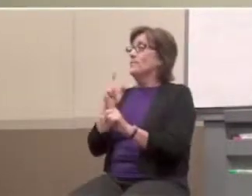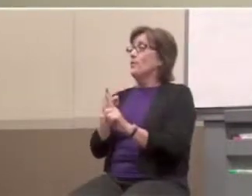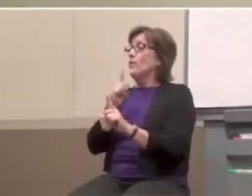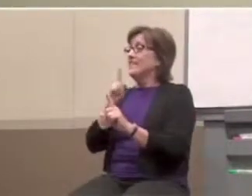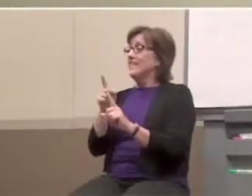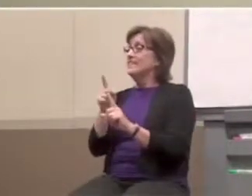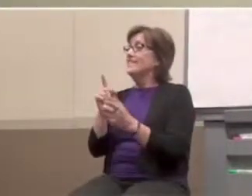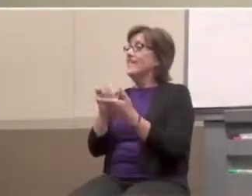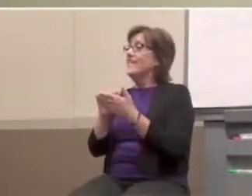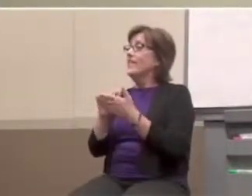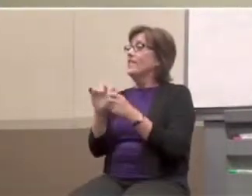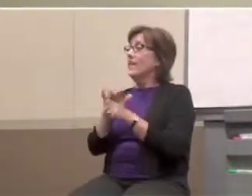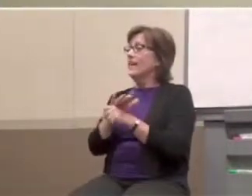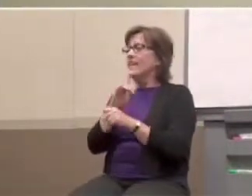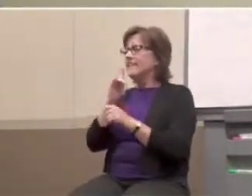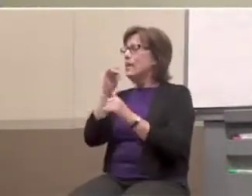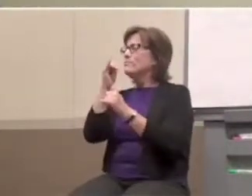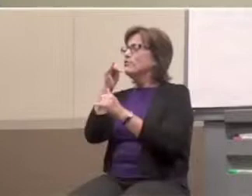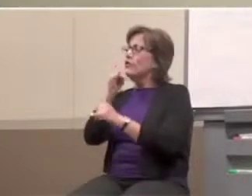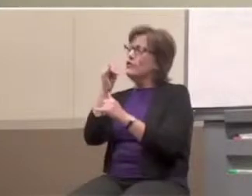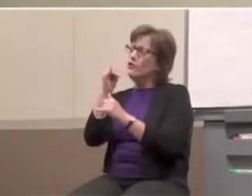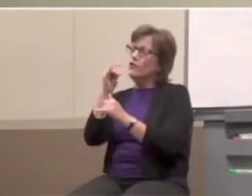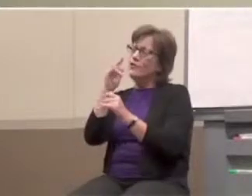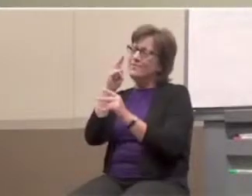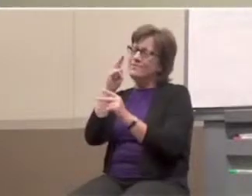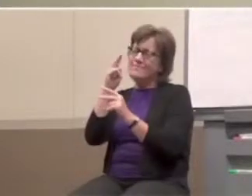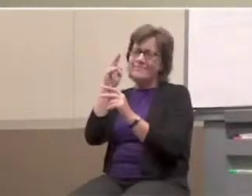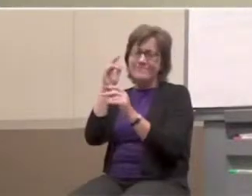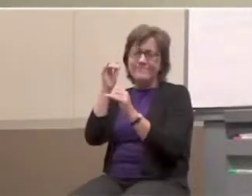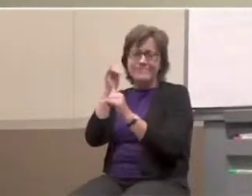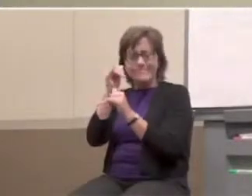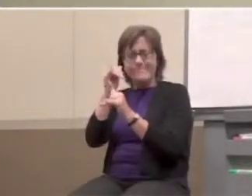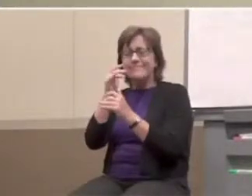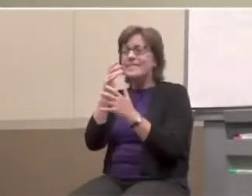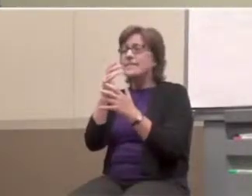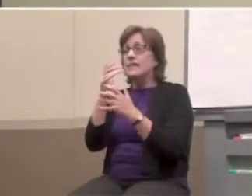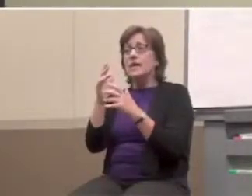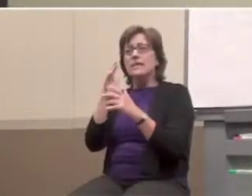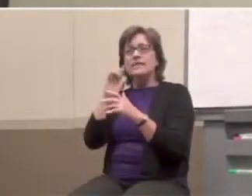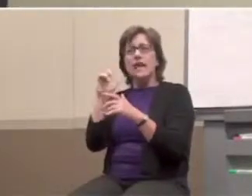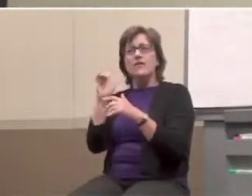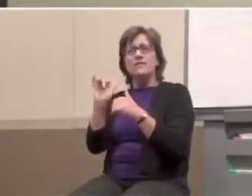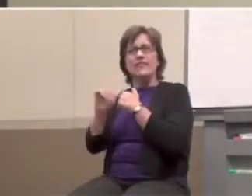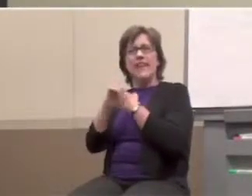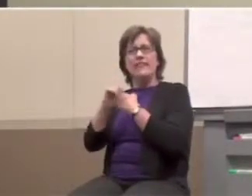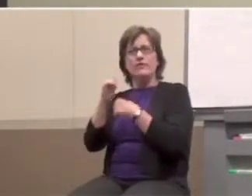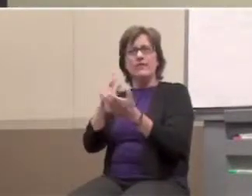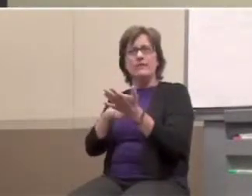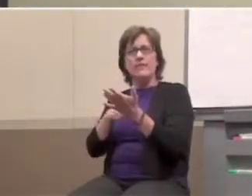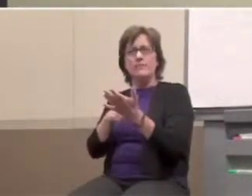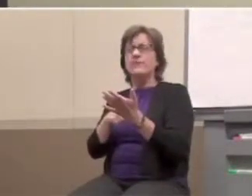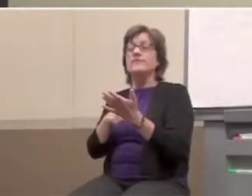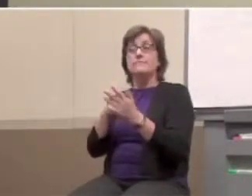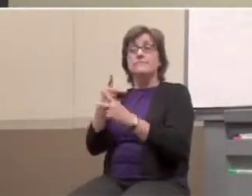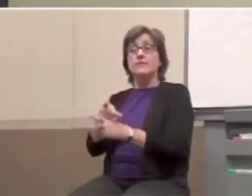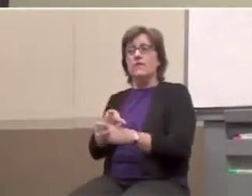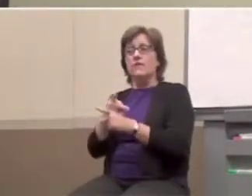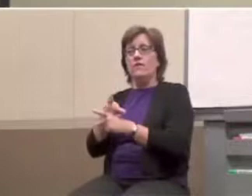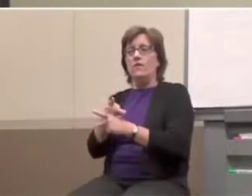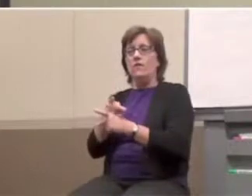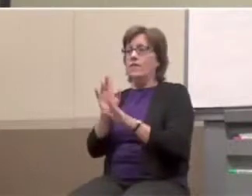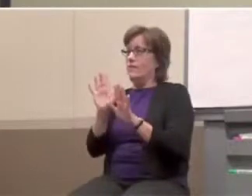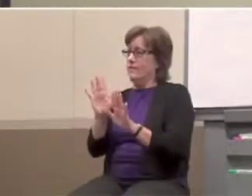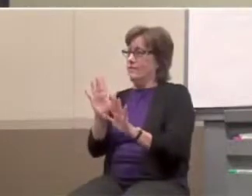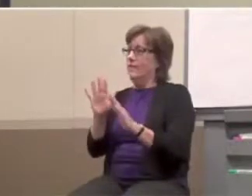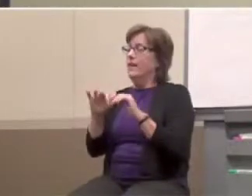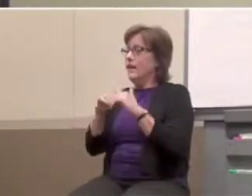and it's absurd. I guarantee it's absurd, and it sounds very dangerous at times. So you have to be very careful and cautious about how you approach